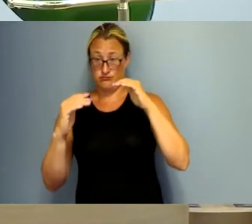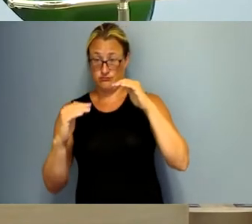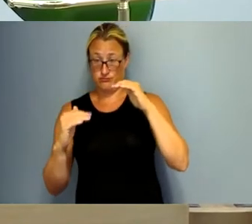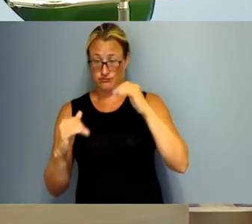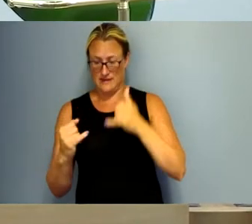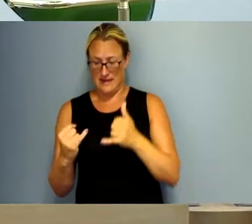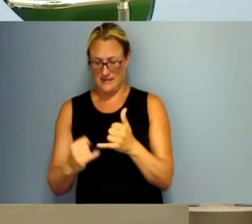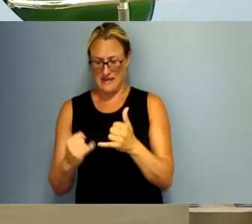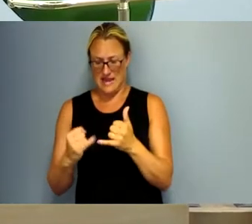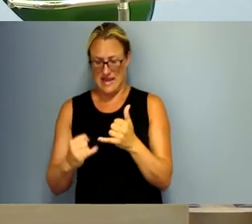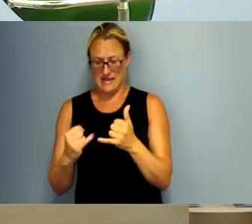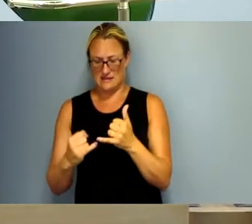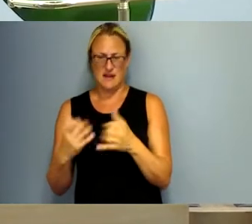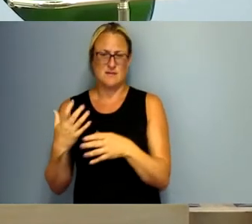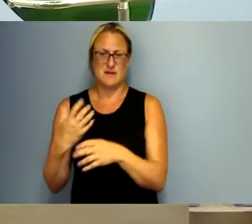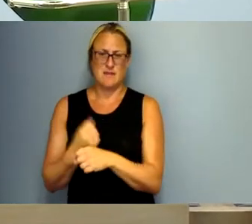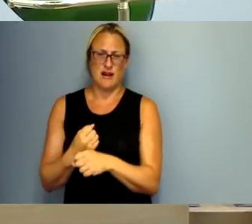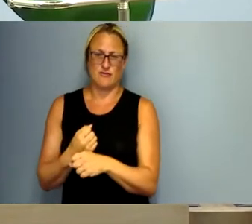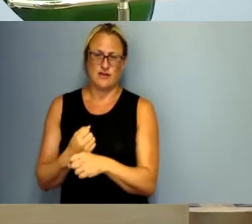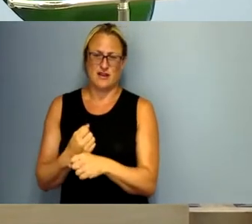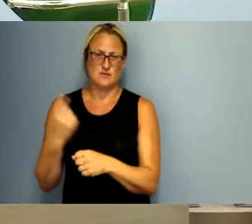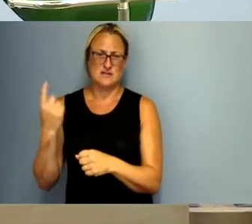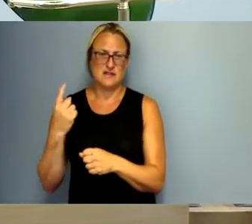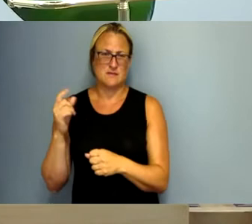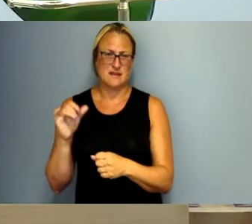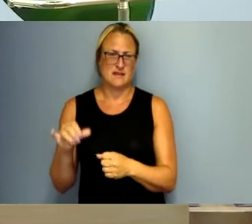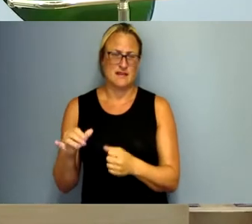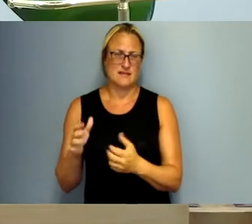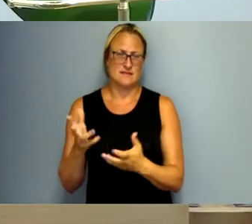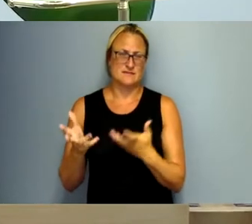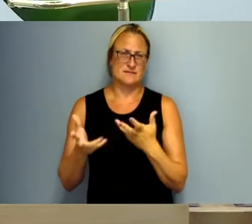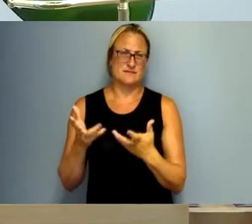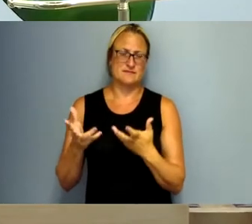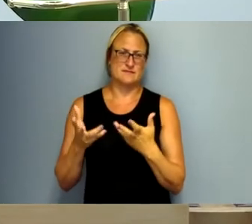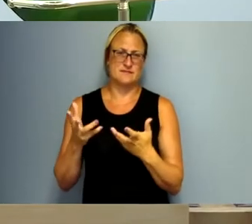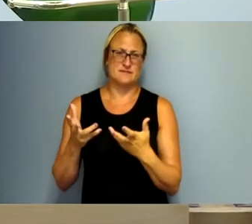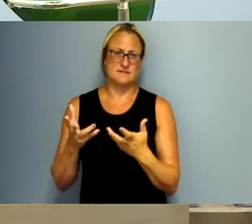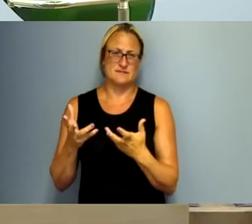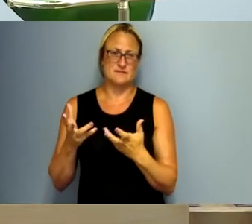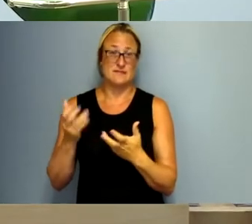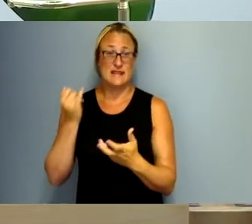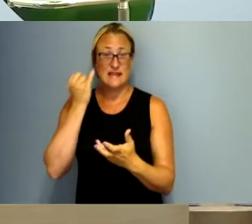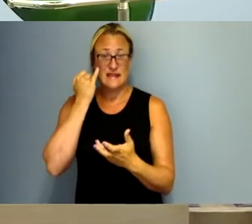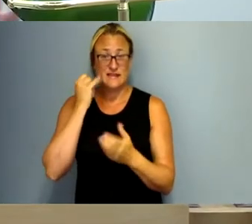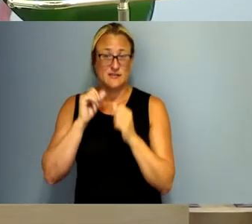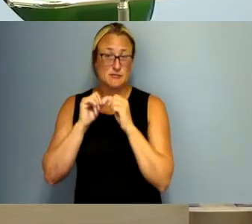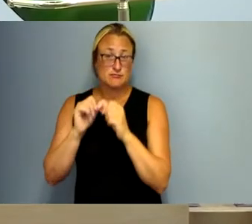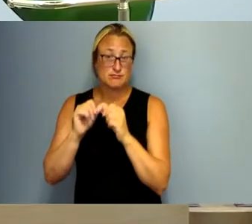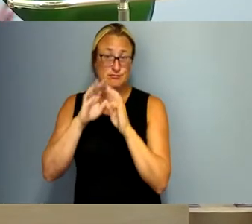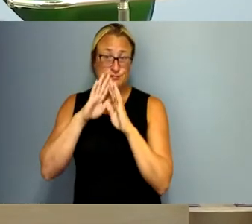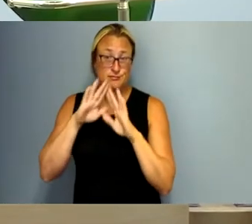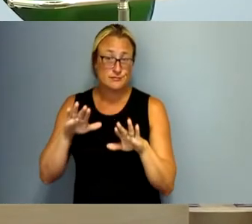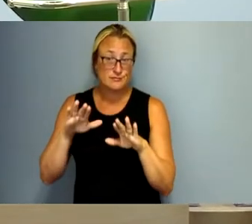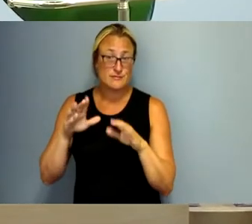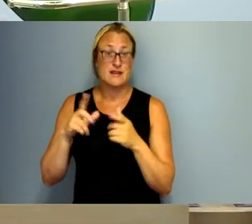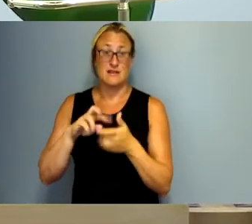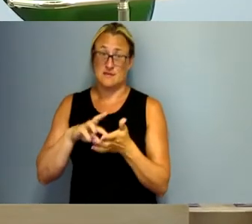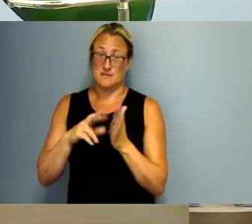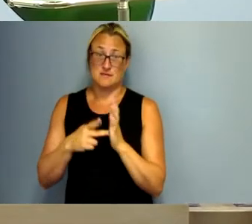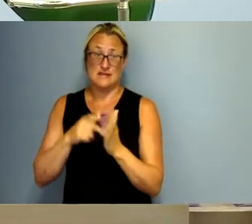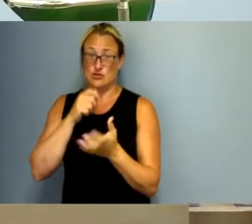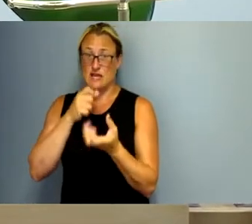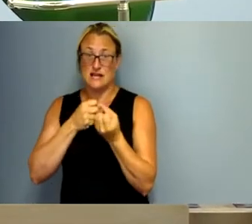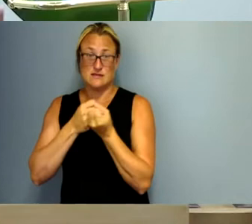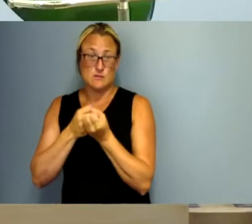I don't know, I'm just going to paraphrase something like, you know, if you remain silent, you're not supporting open